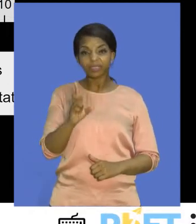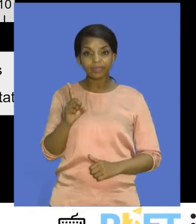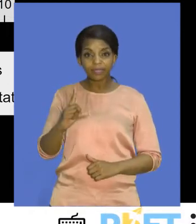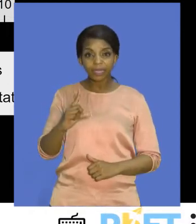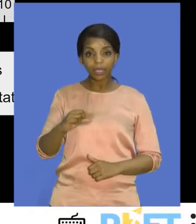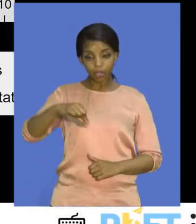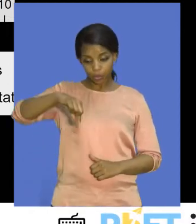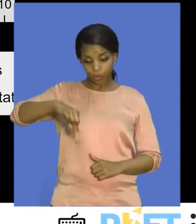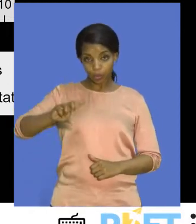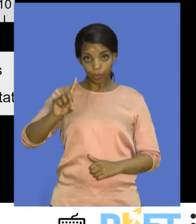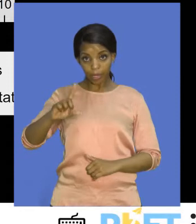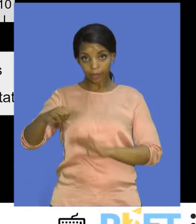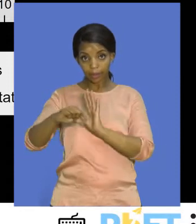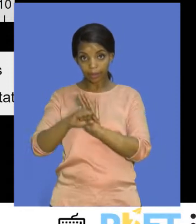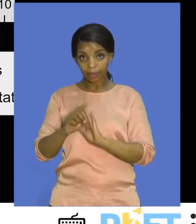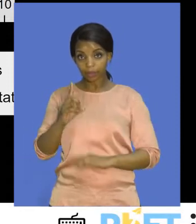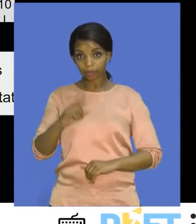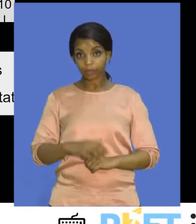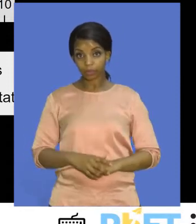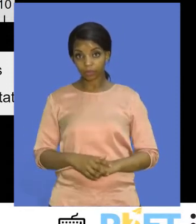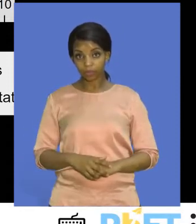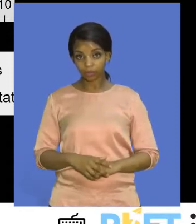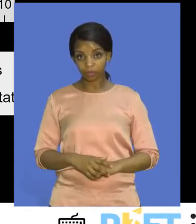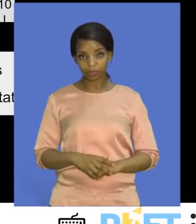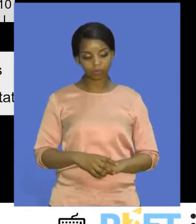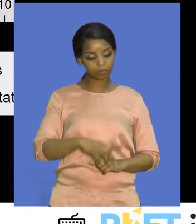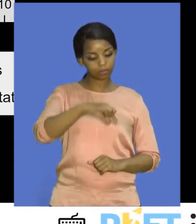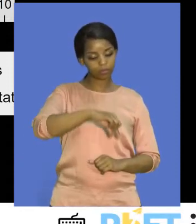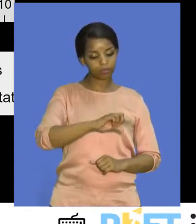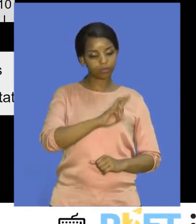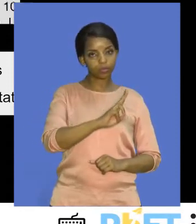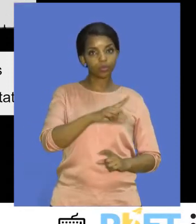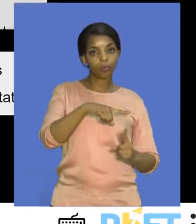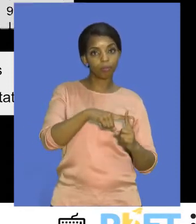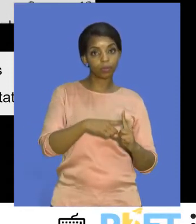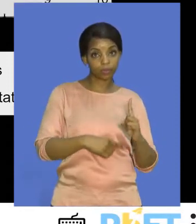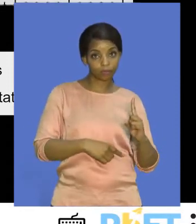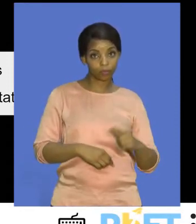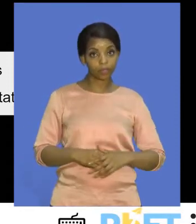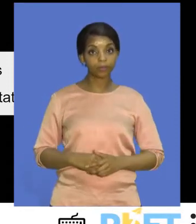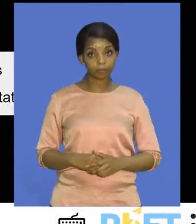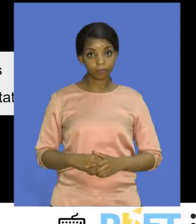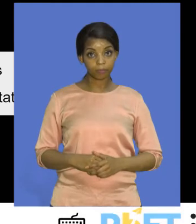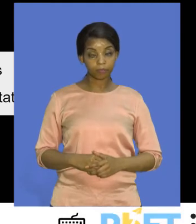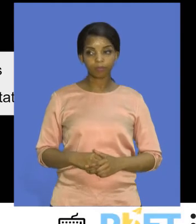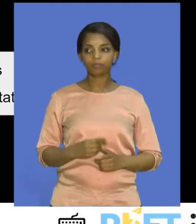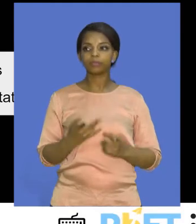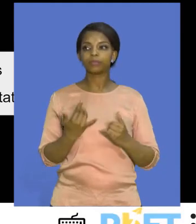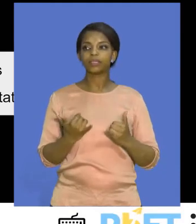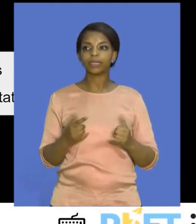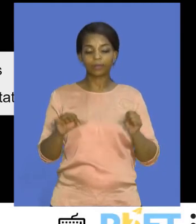Q2 is +1 microcoulombs. And the distance between them, we can actually measure